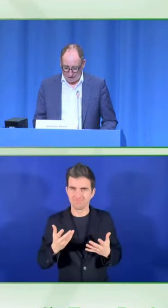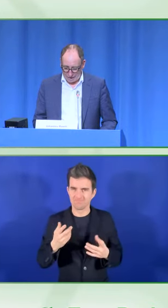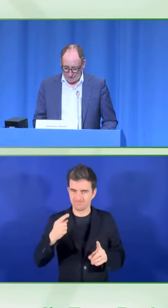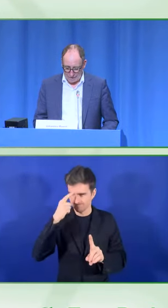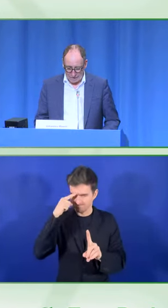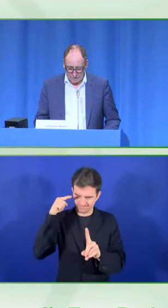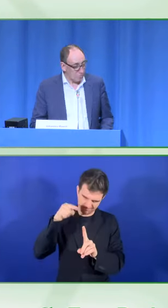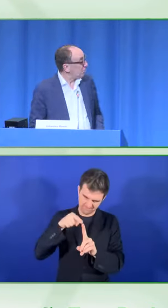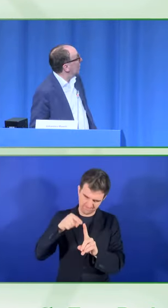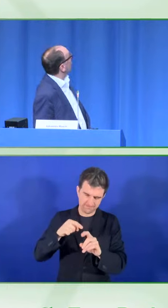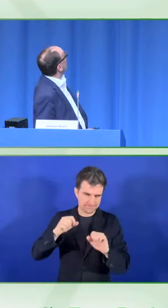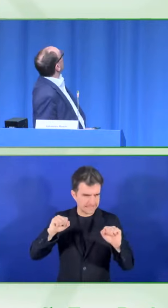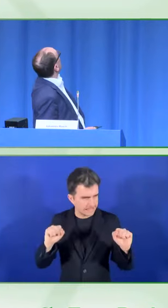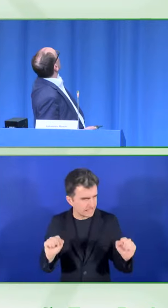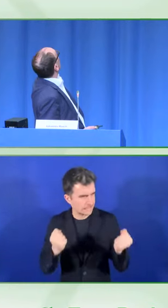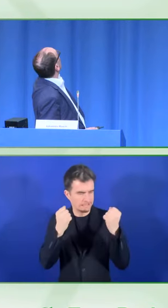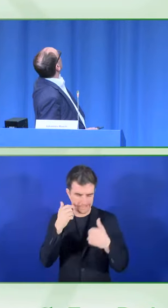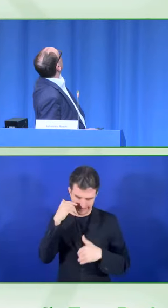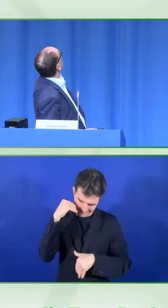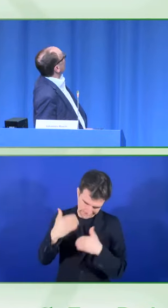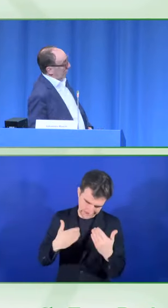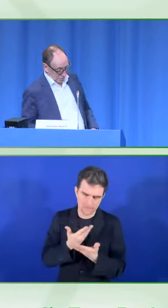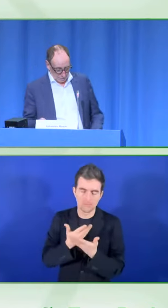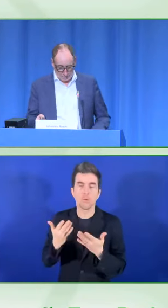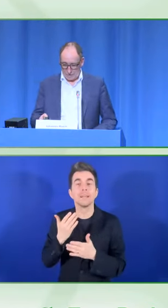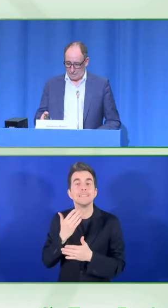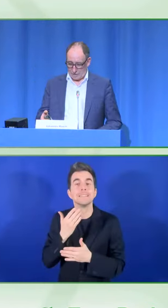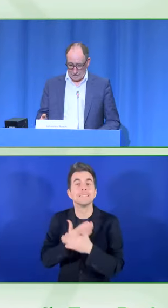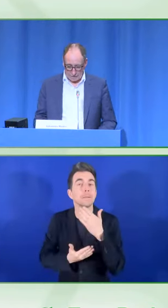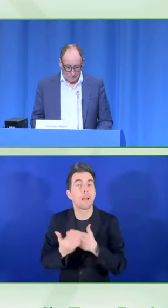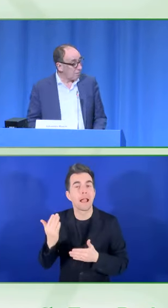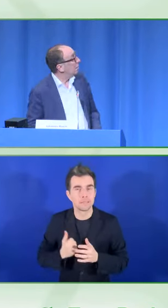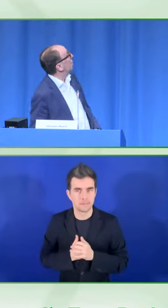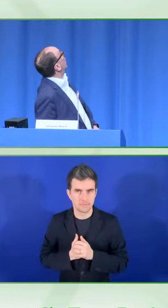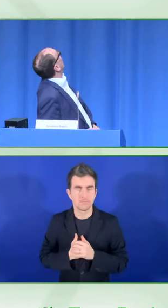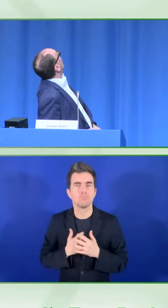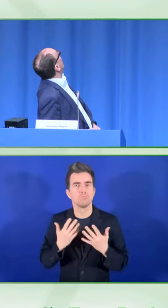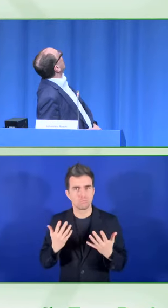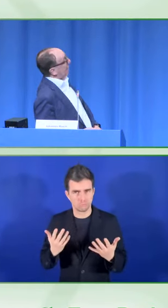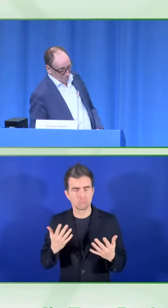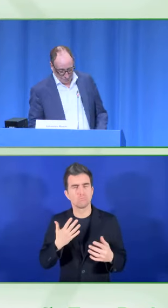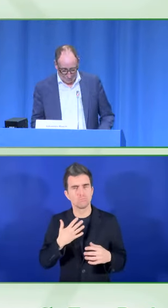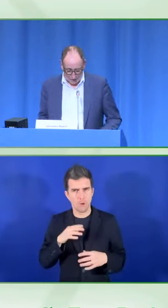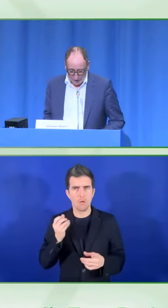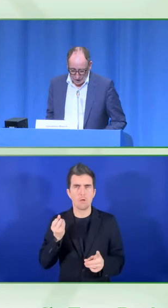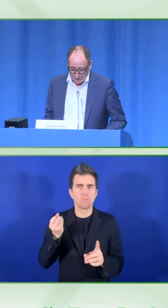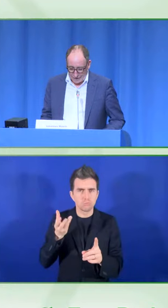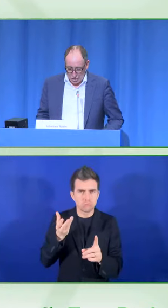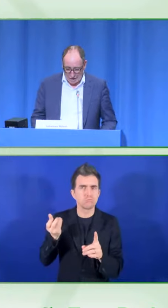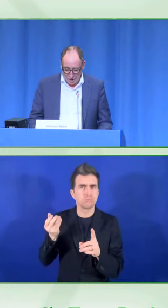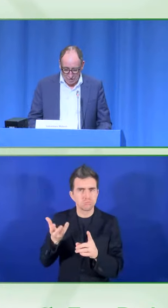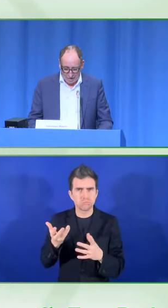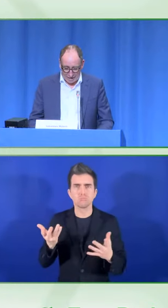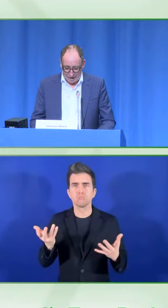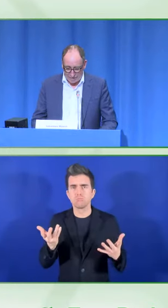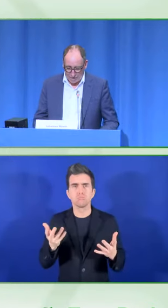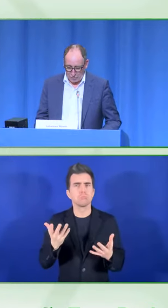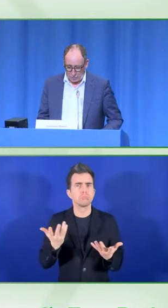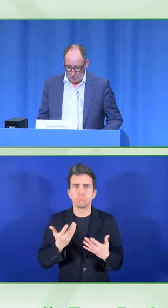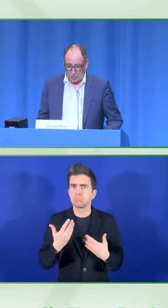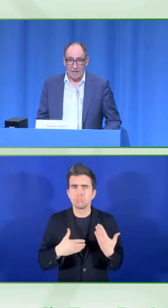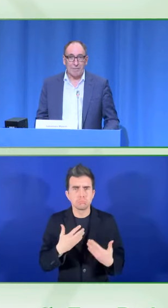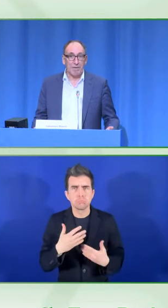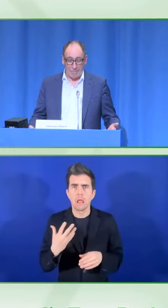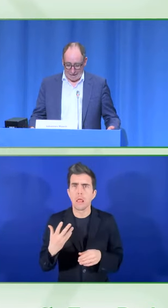Action Plan after National Action Plan aims